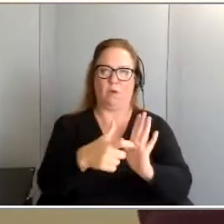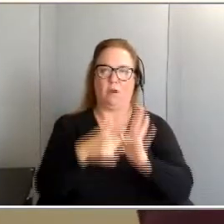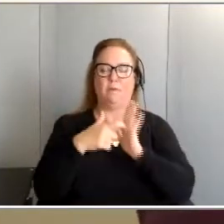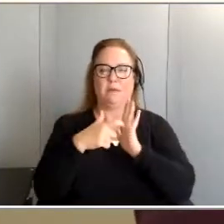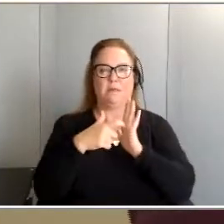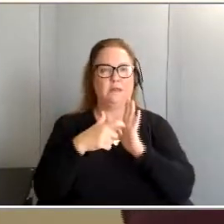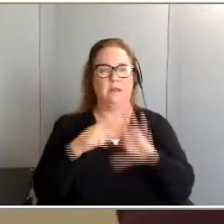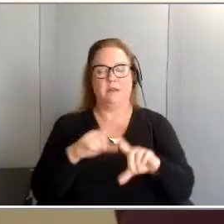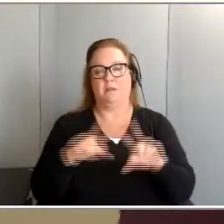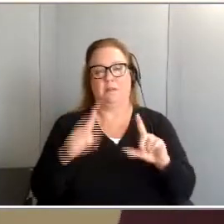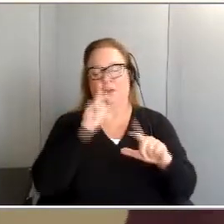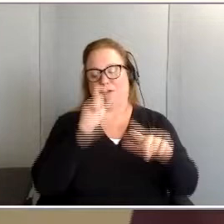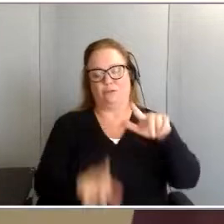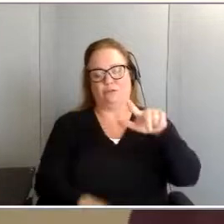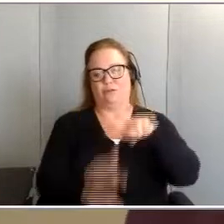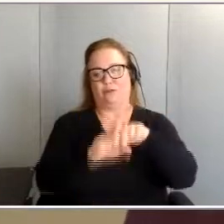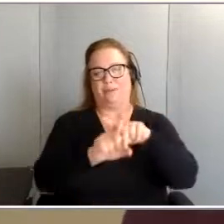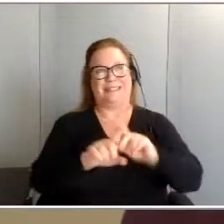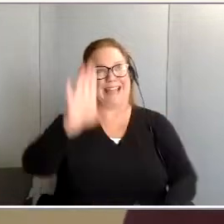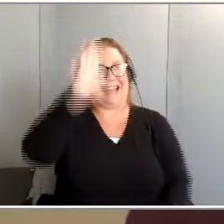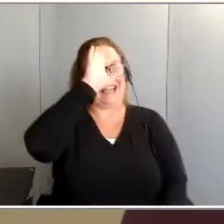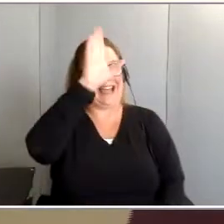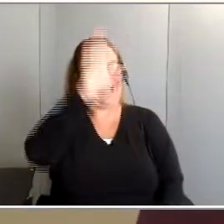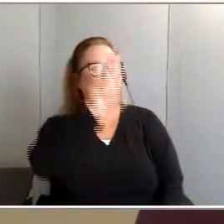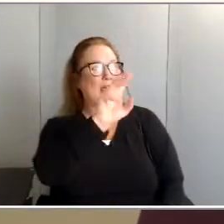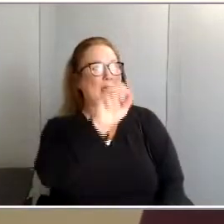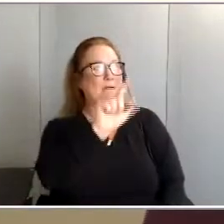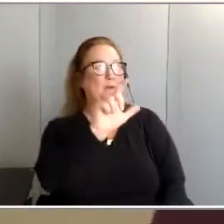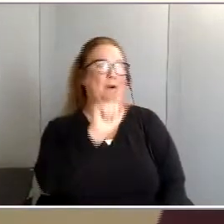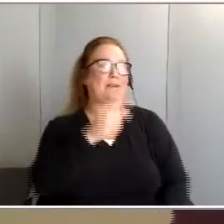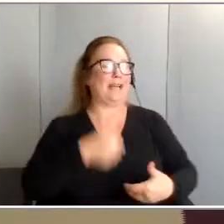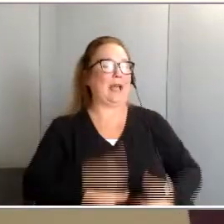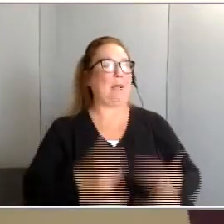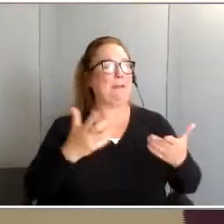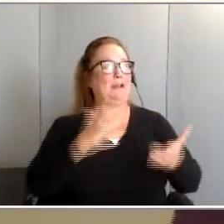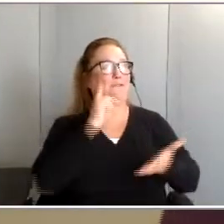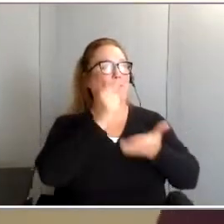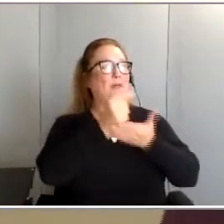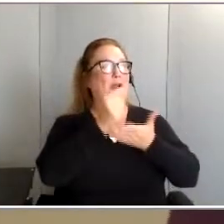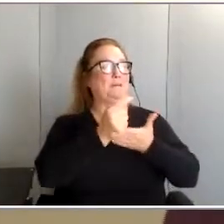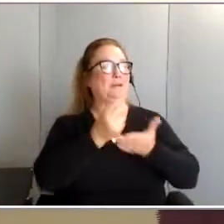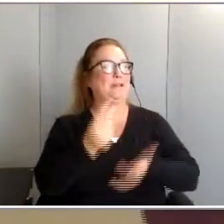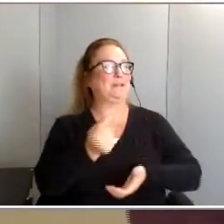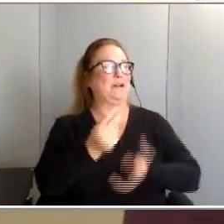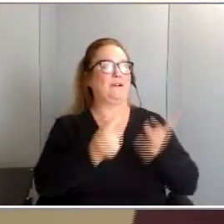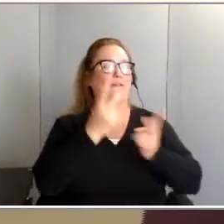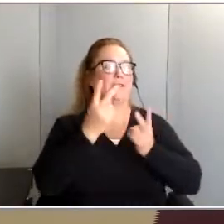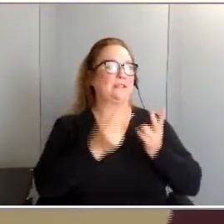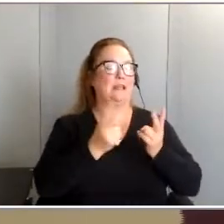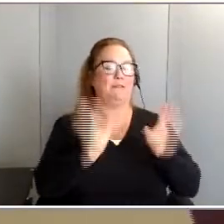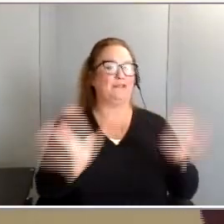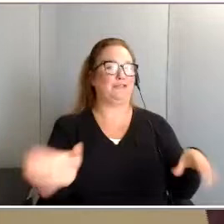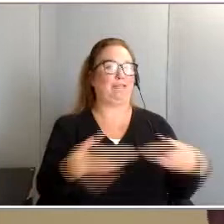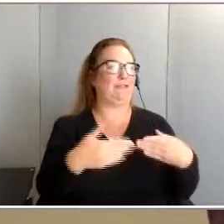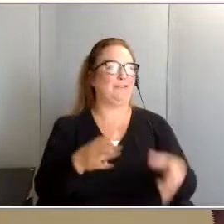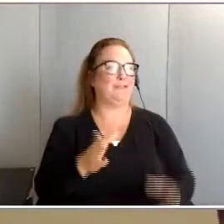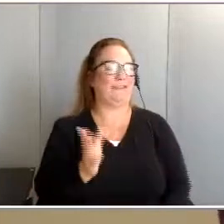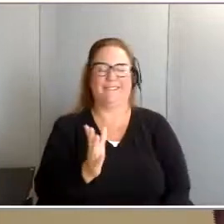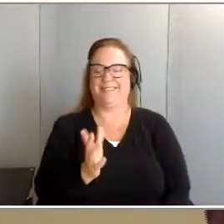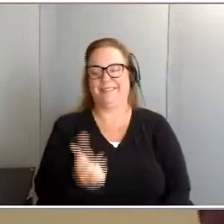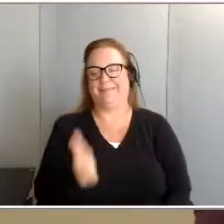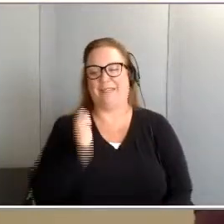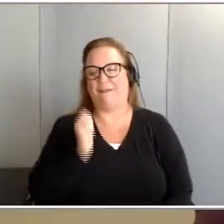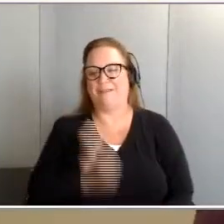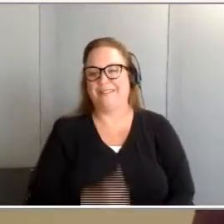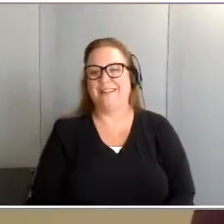don't show up at the hospital door and say, "Hi, I'm Walt with Cindy, and I'm here to do therapy dog visits," because the door will slam in your face abruptly. You have to